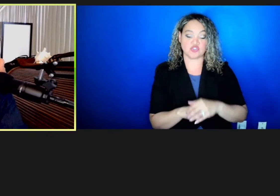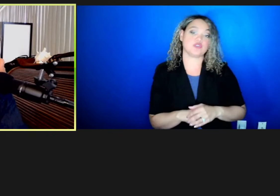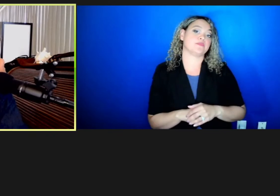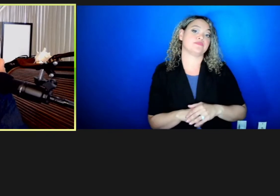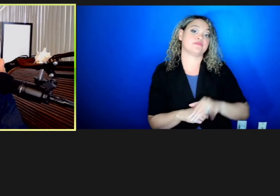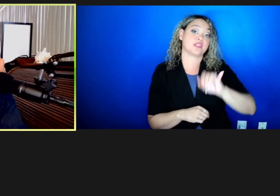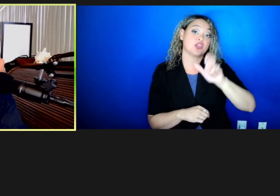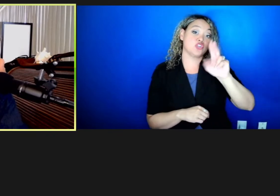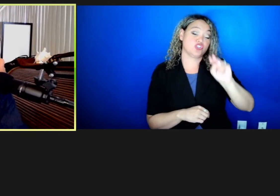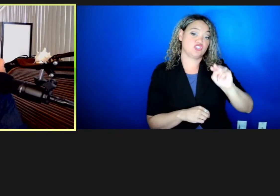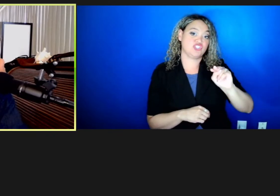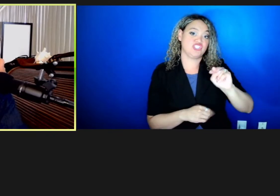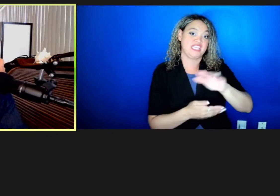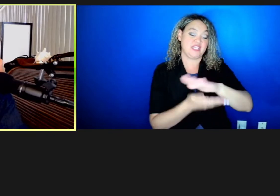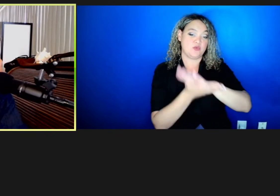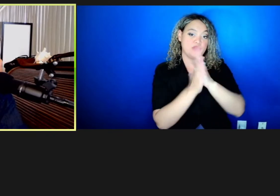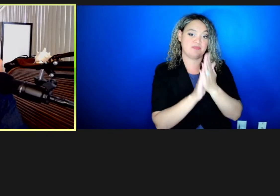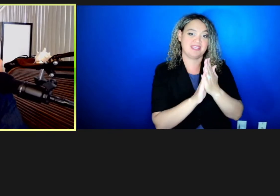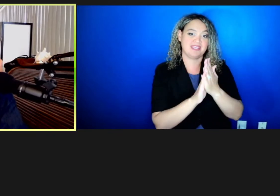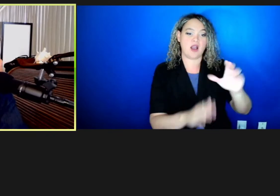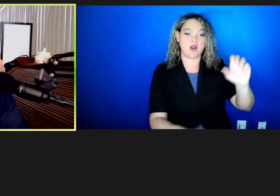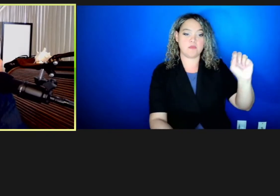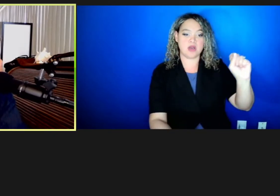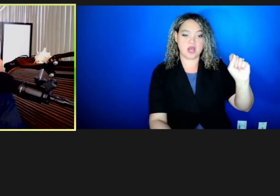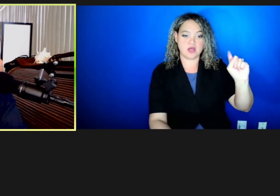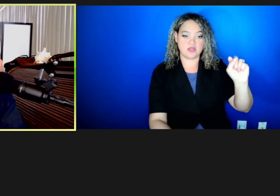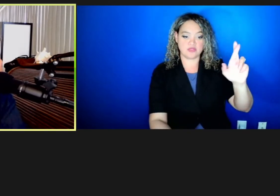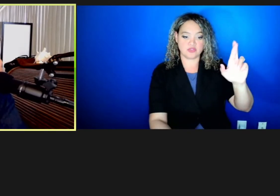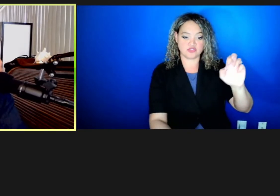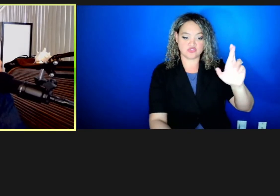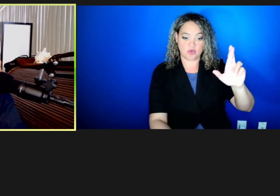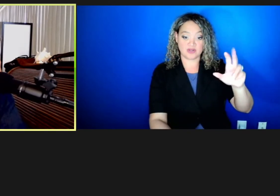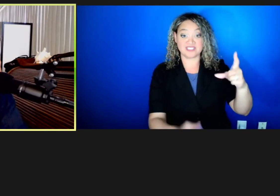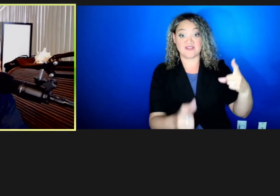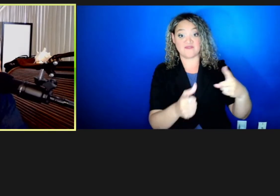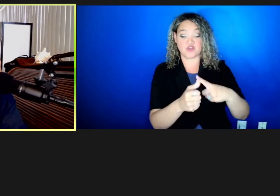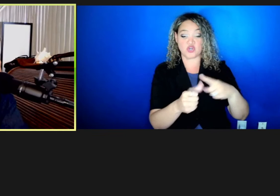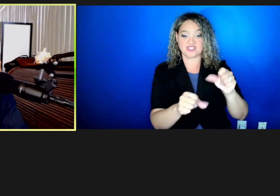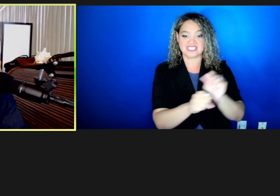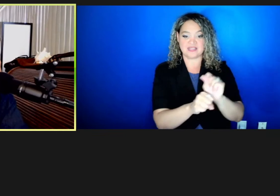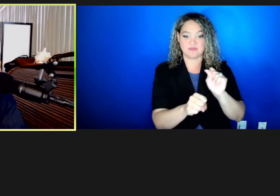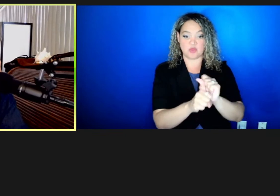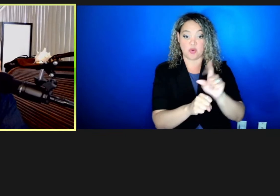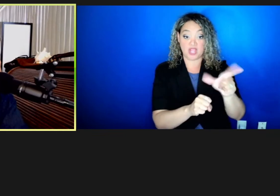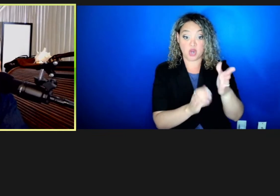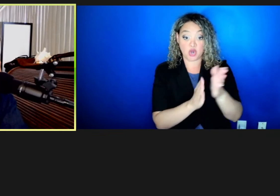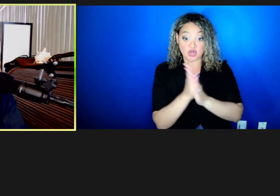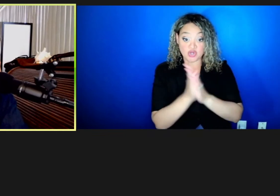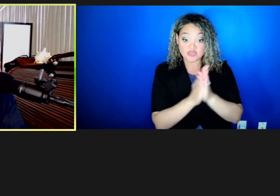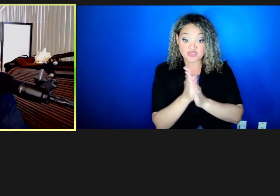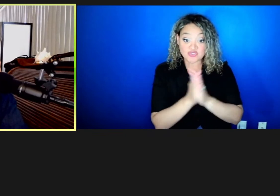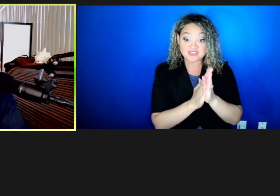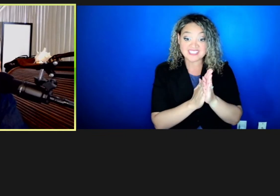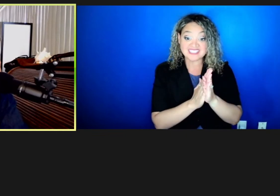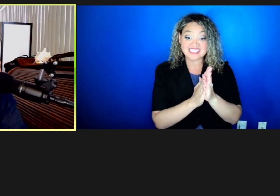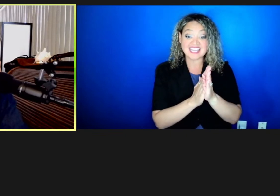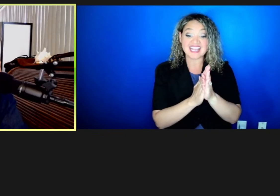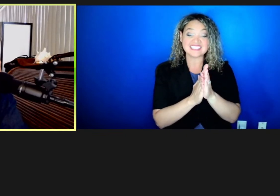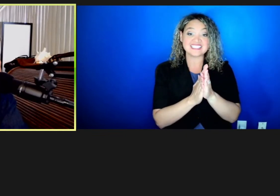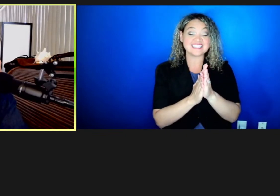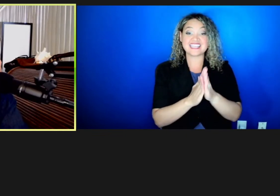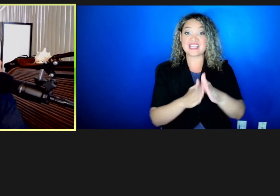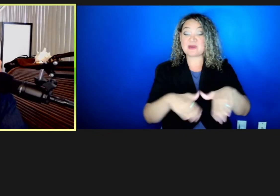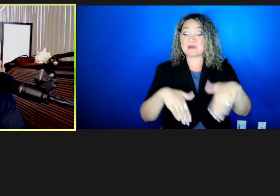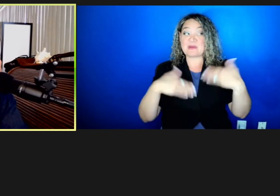the Storer Computer Access Center's first employee, and her enthusiasm and elan was magnetic